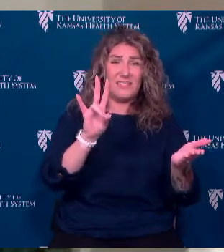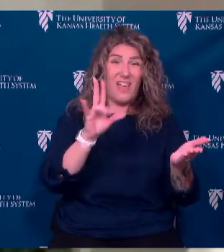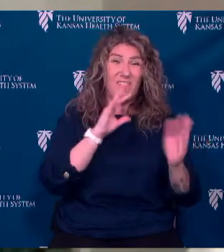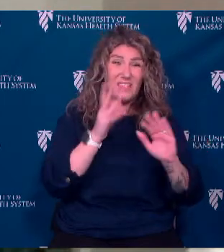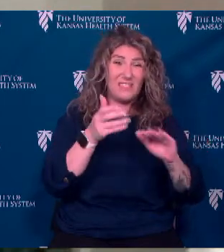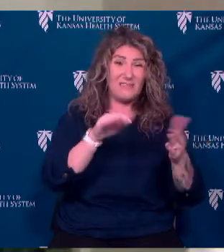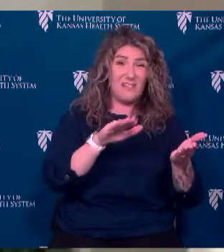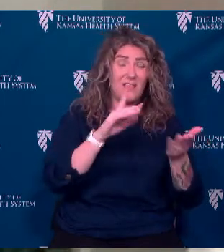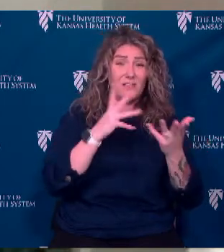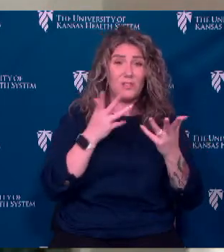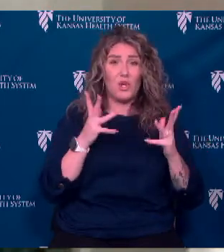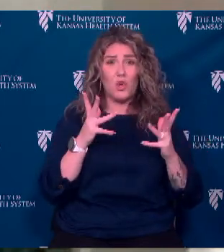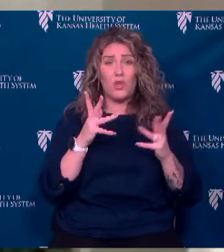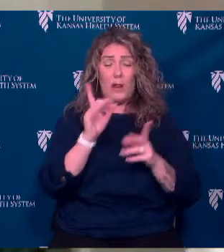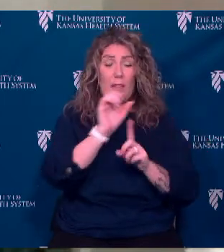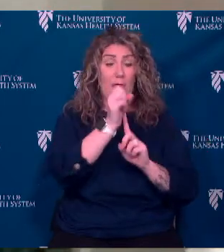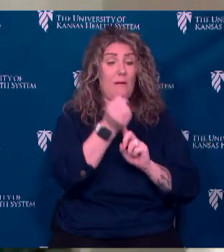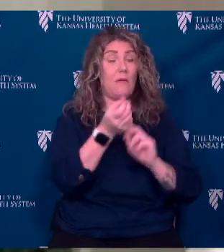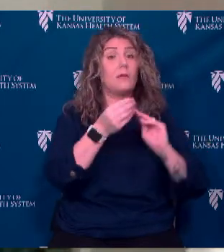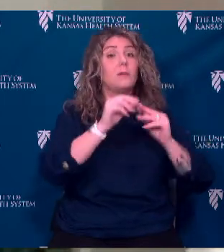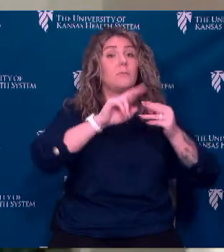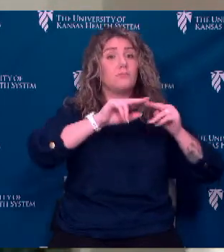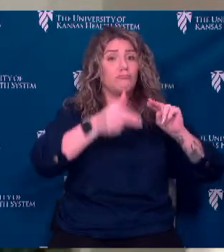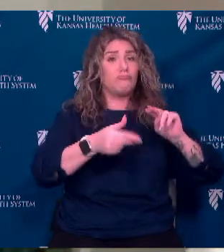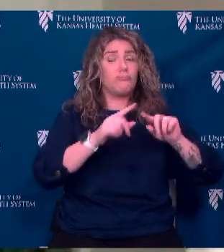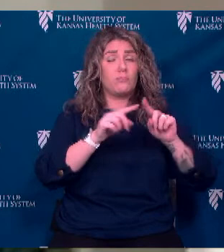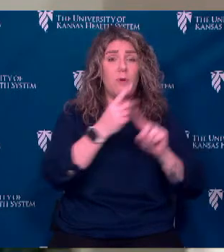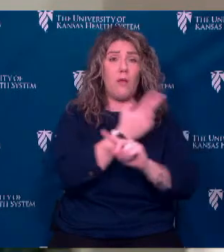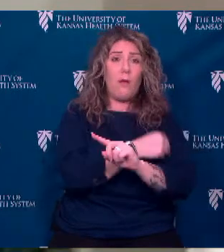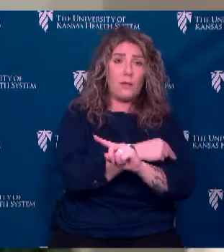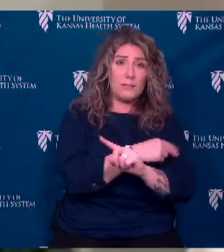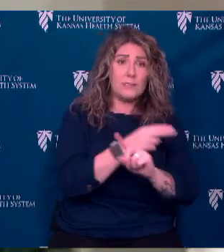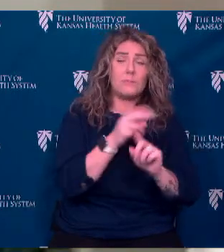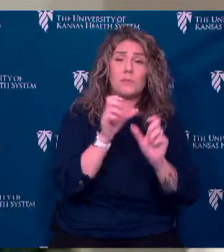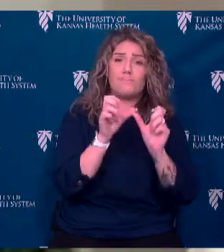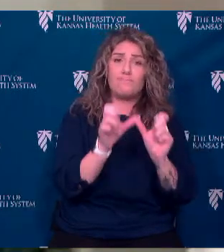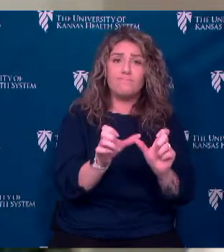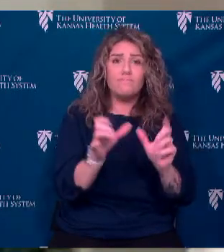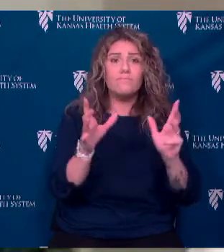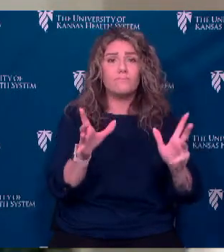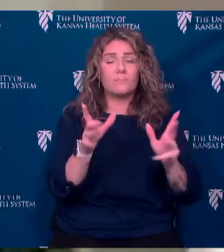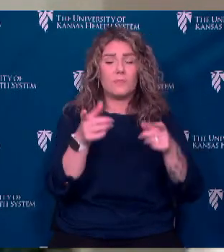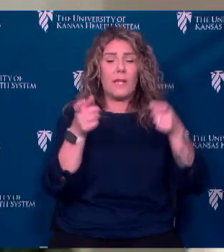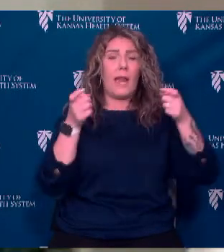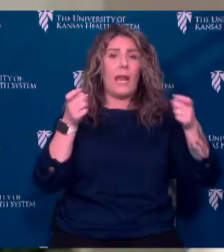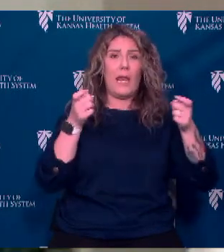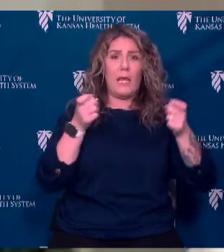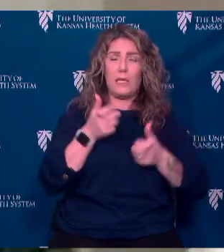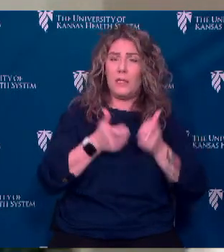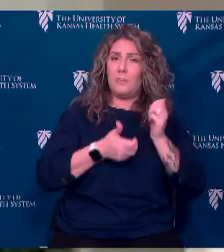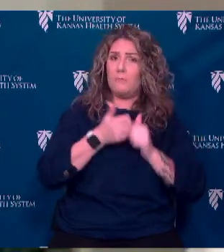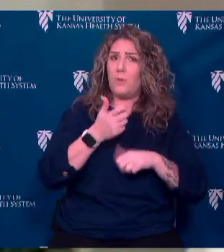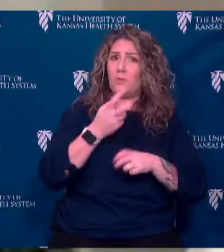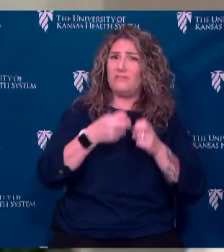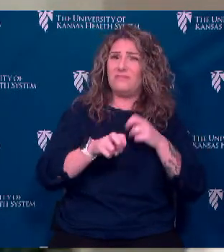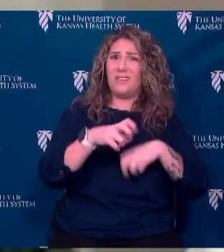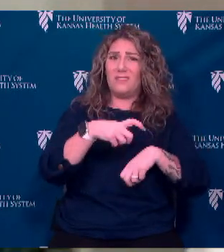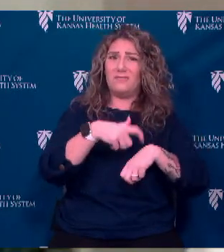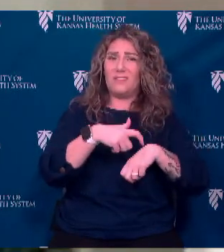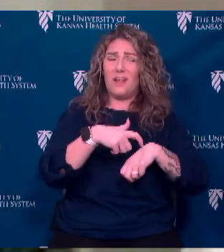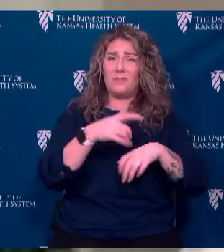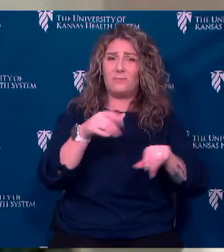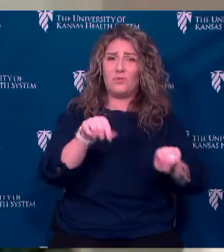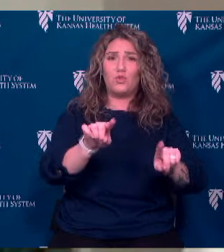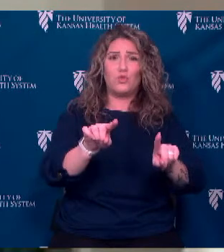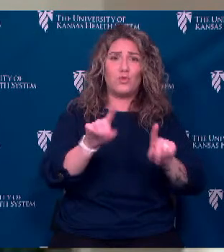numbers are going down, I think the hospitals continue to, handle some of the most difficult aspects of the